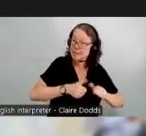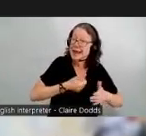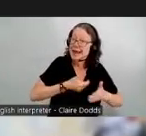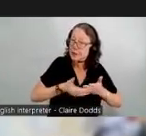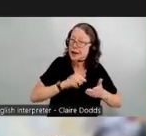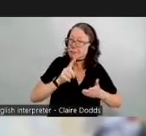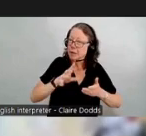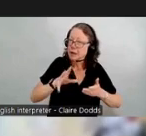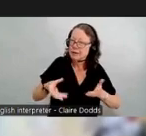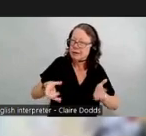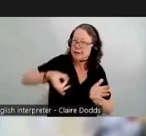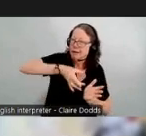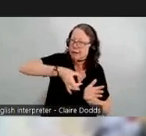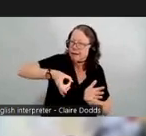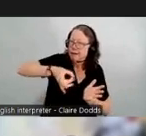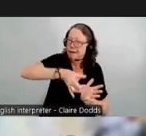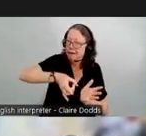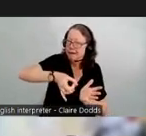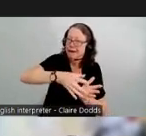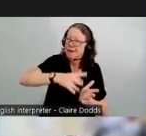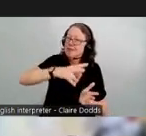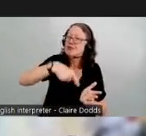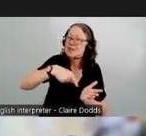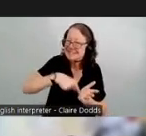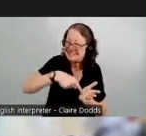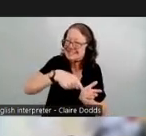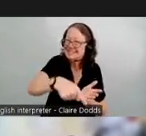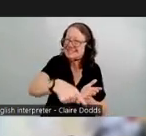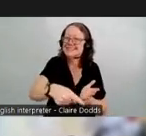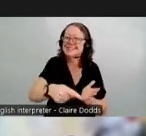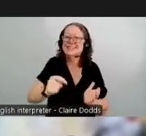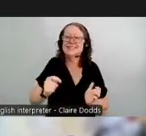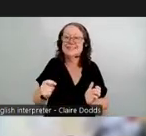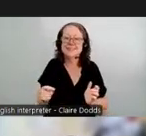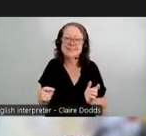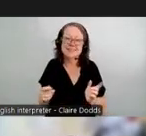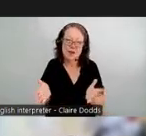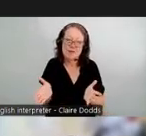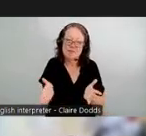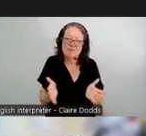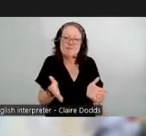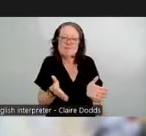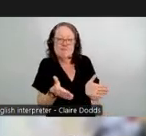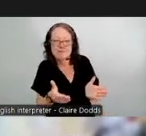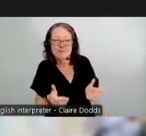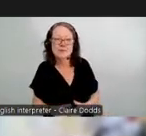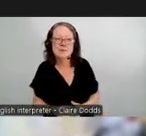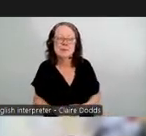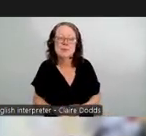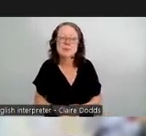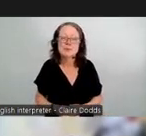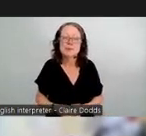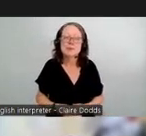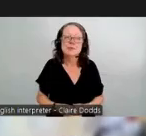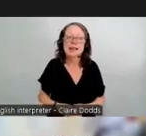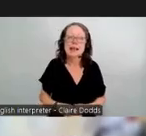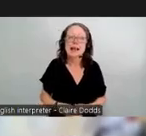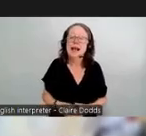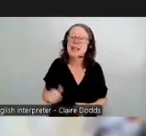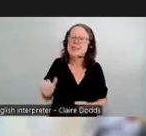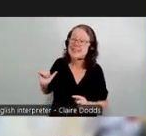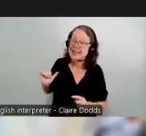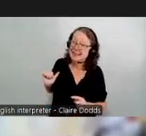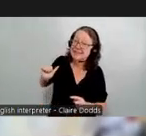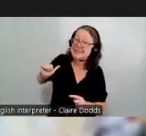steering things in that direction a bit more can be seen. And then it heats up. So our